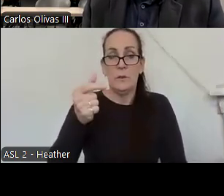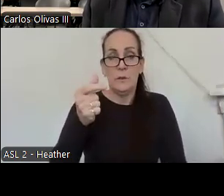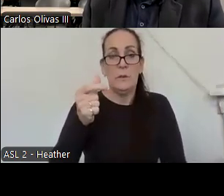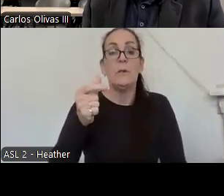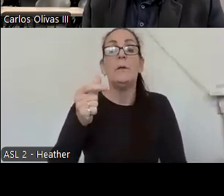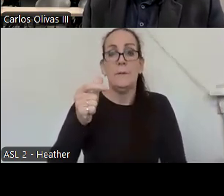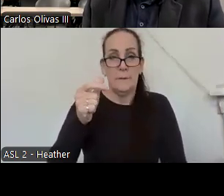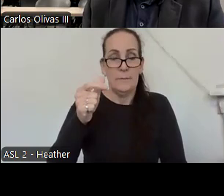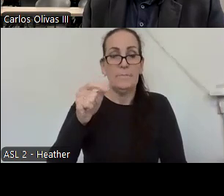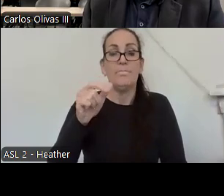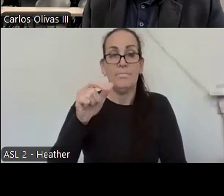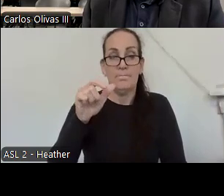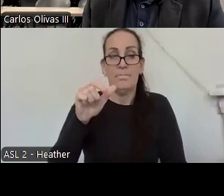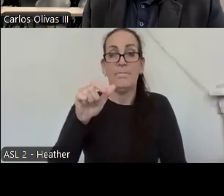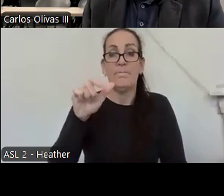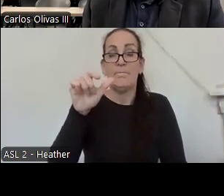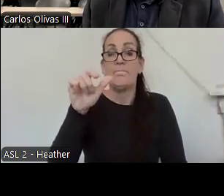ENGAGE, at